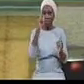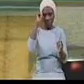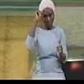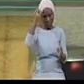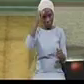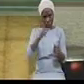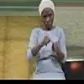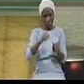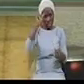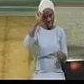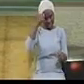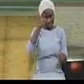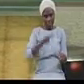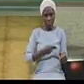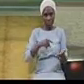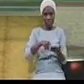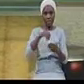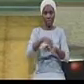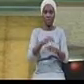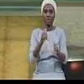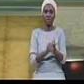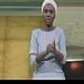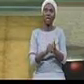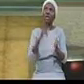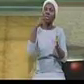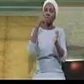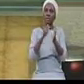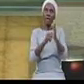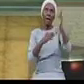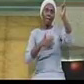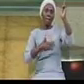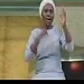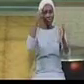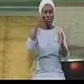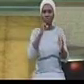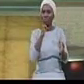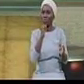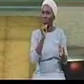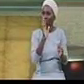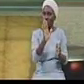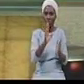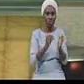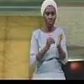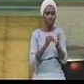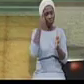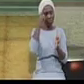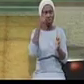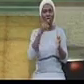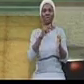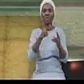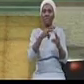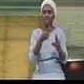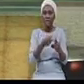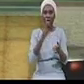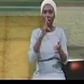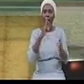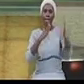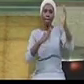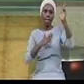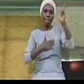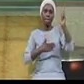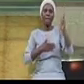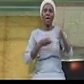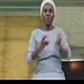my thoughts are not your thoughts. Neither are my ways your ways, says the Lord. For as the heavens are